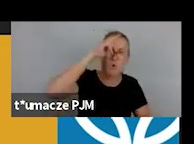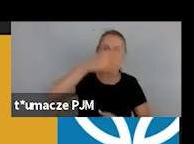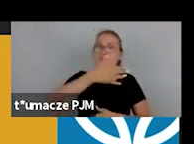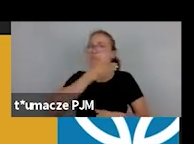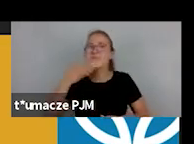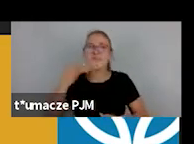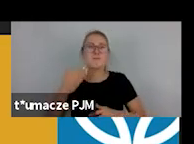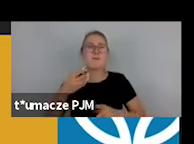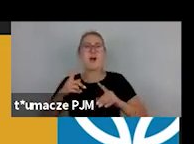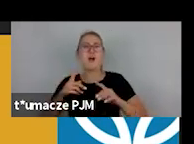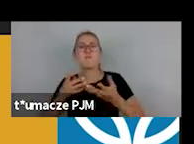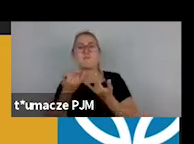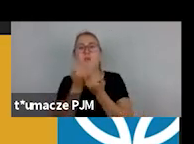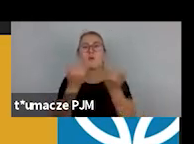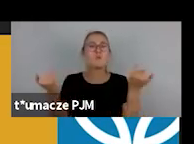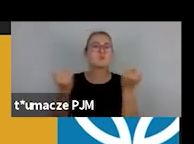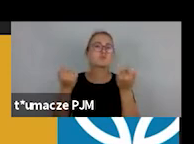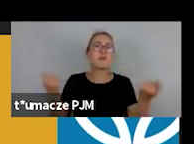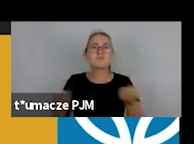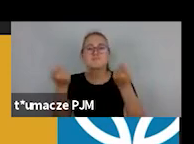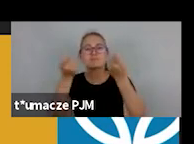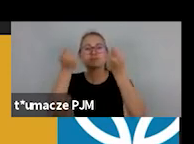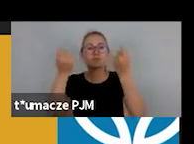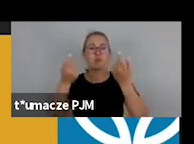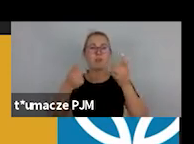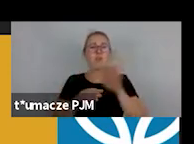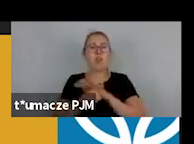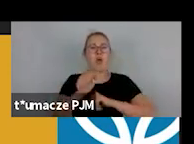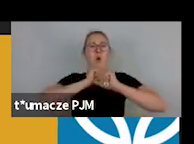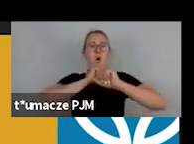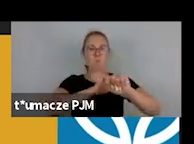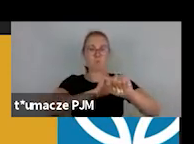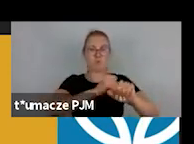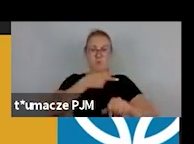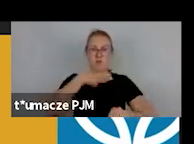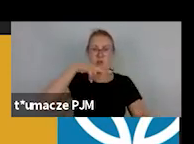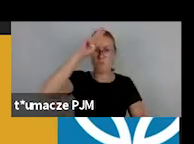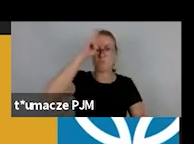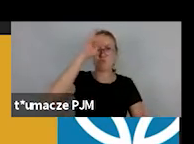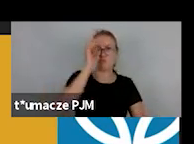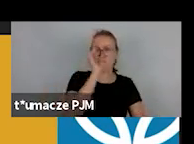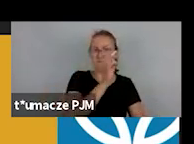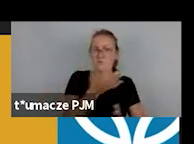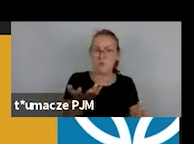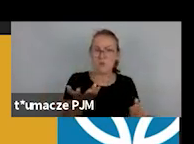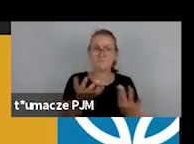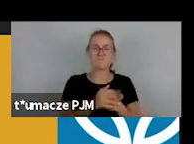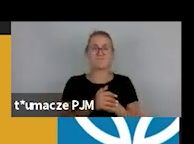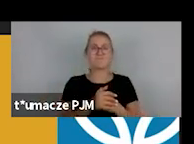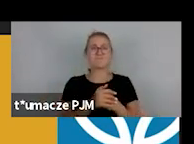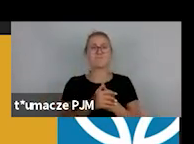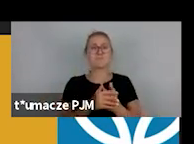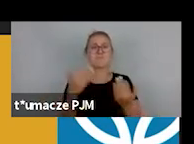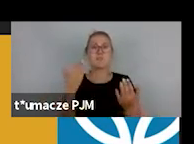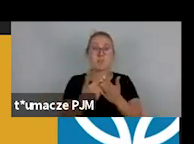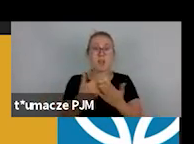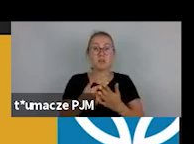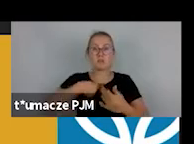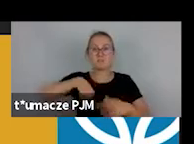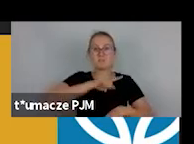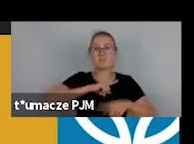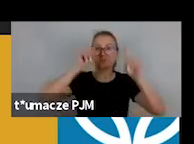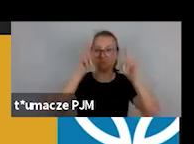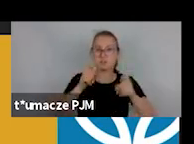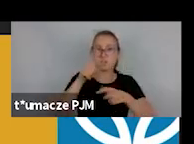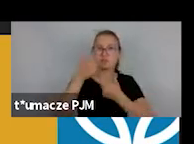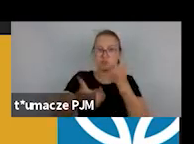and those sorts of things. And so as men join with women to make changes that allow you to be more